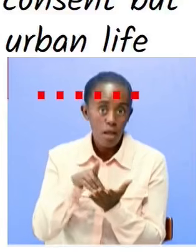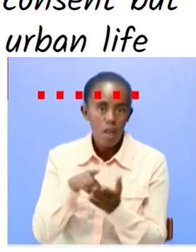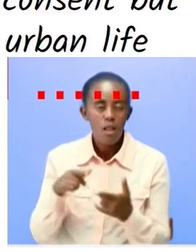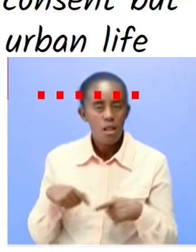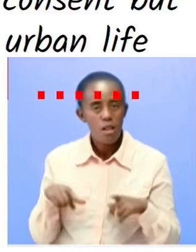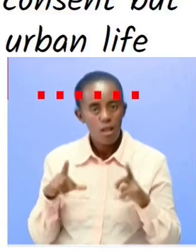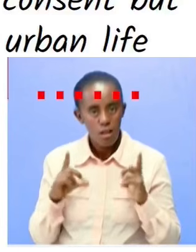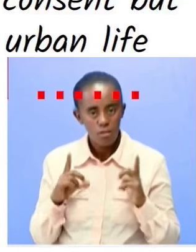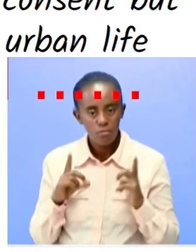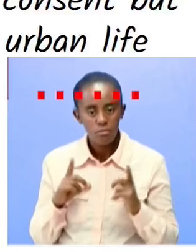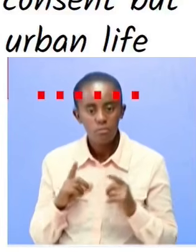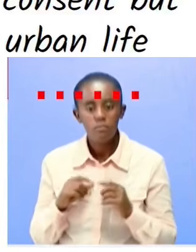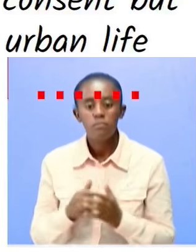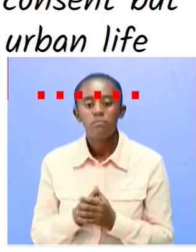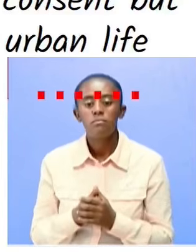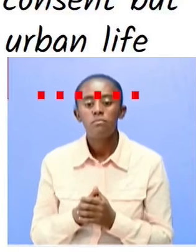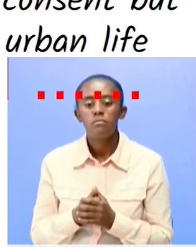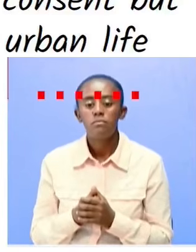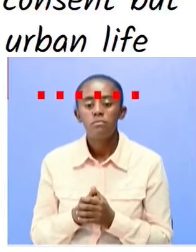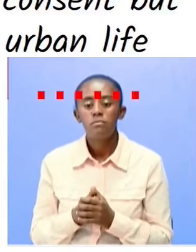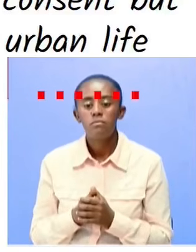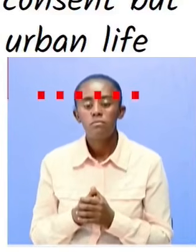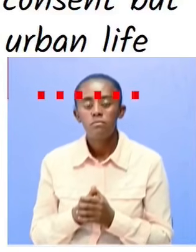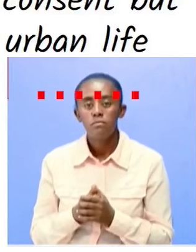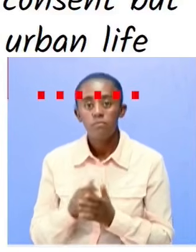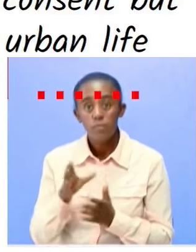And they got married again.